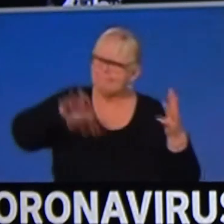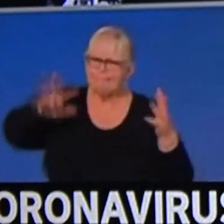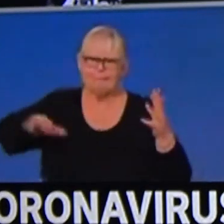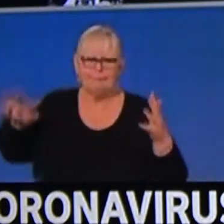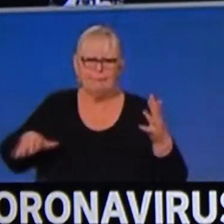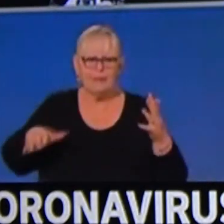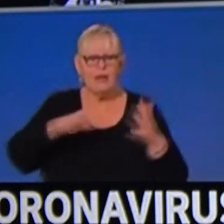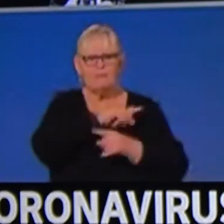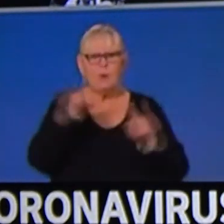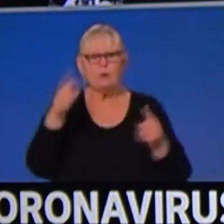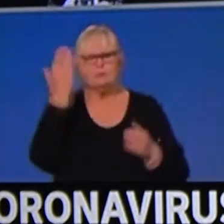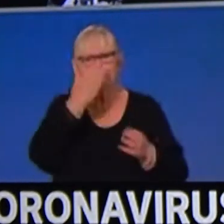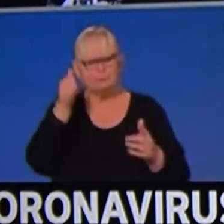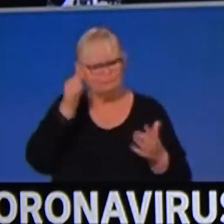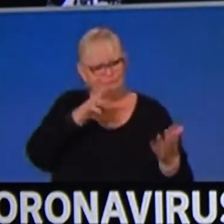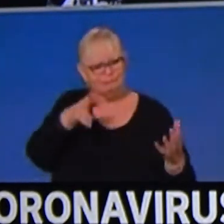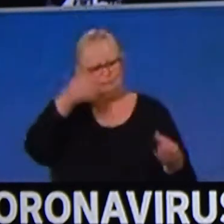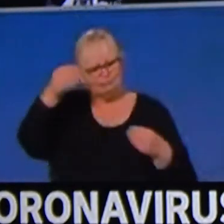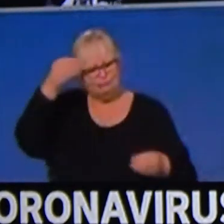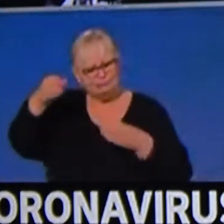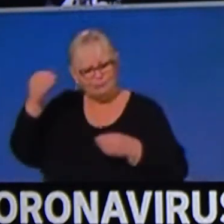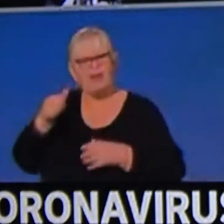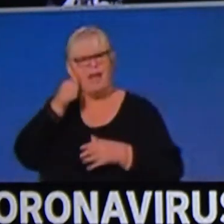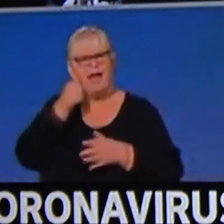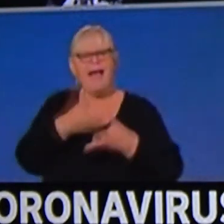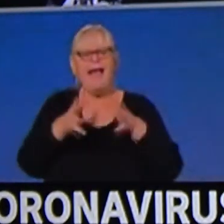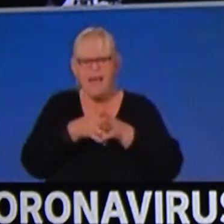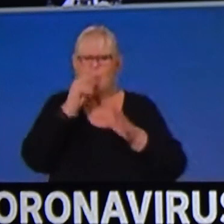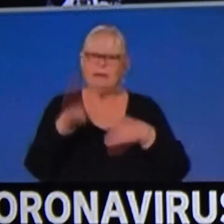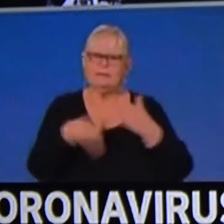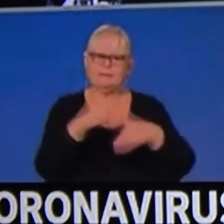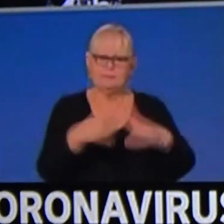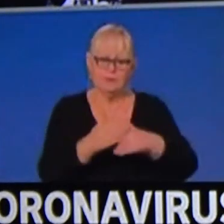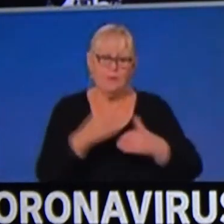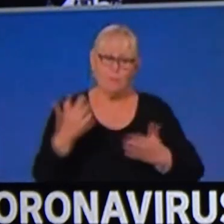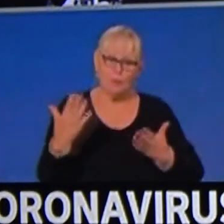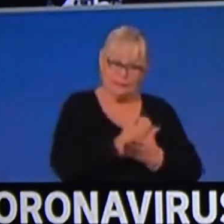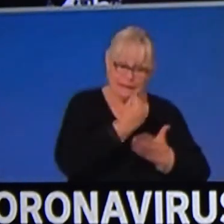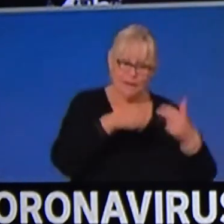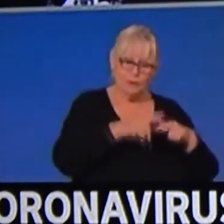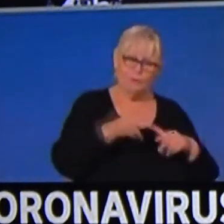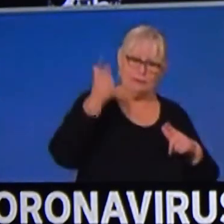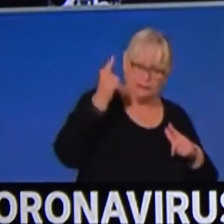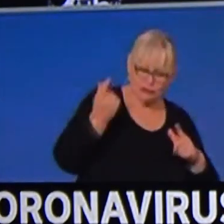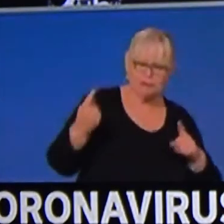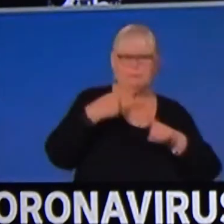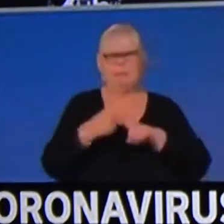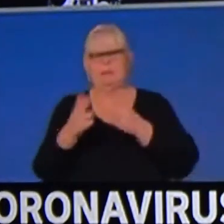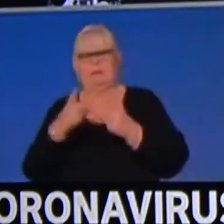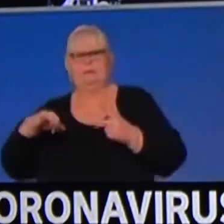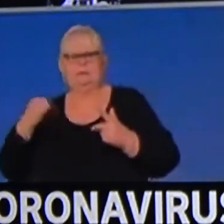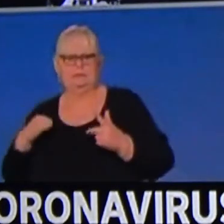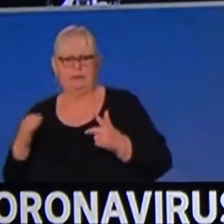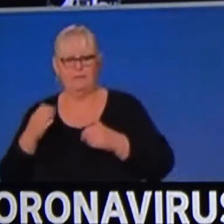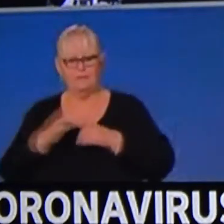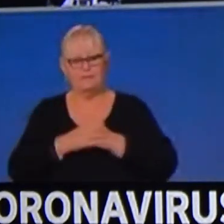panel for schools that deal principally with the safety of teachers and other staff. The health advice